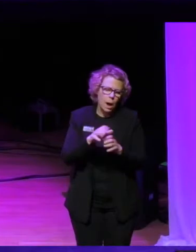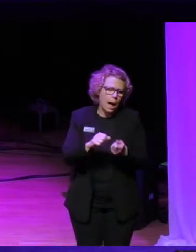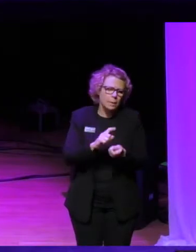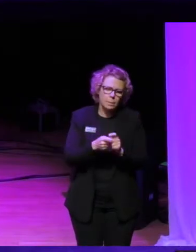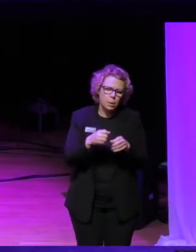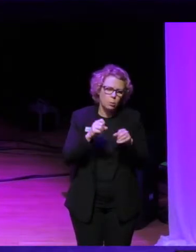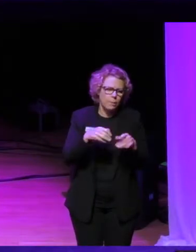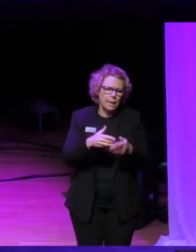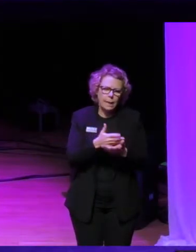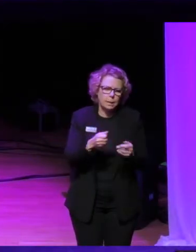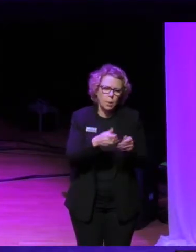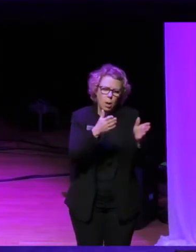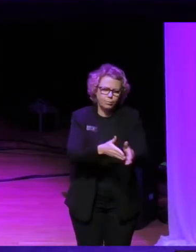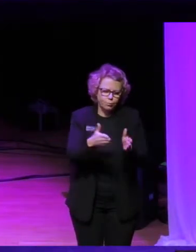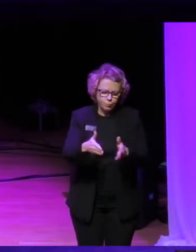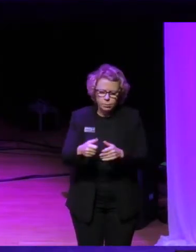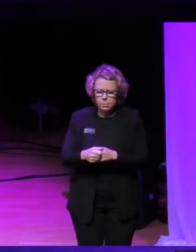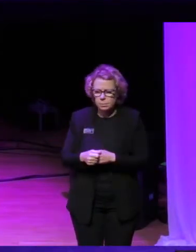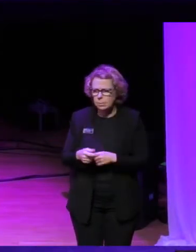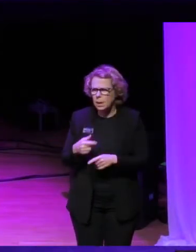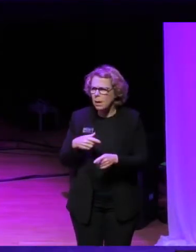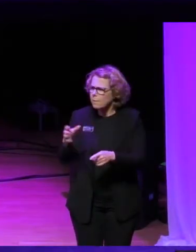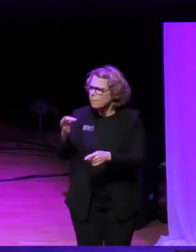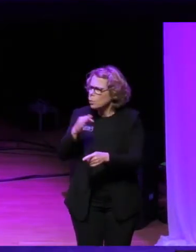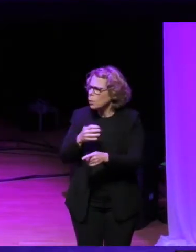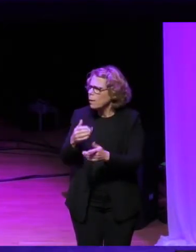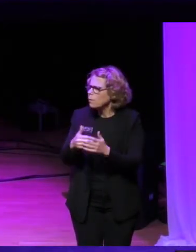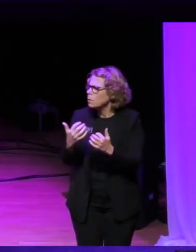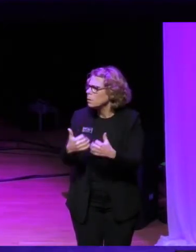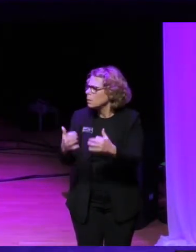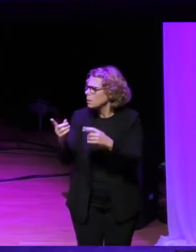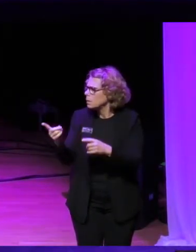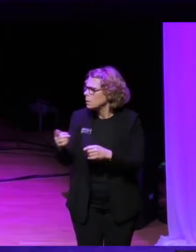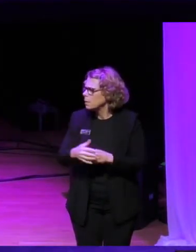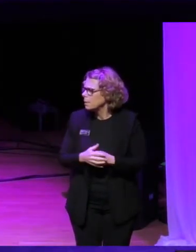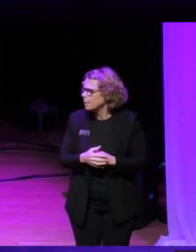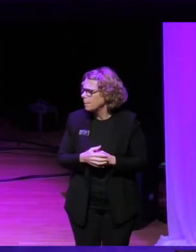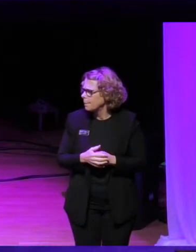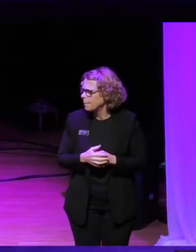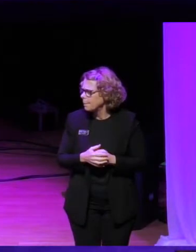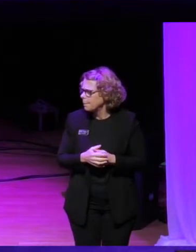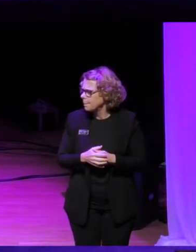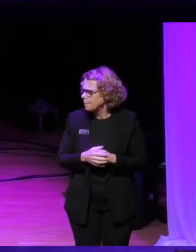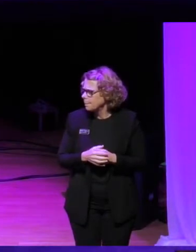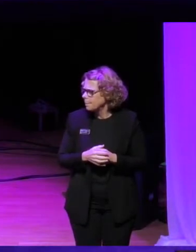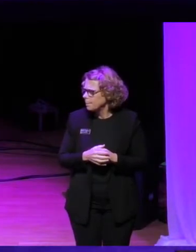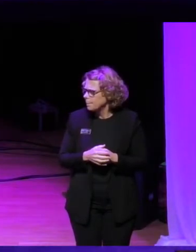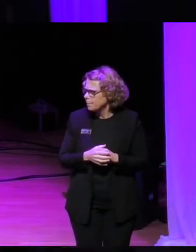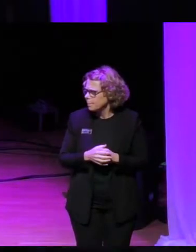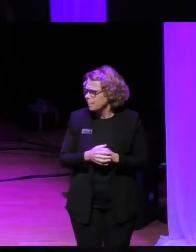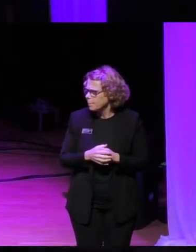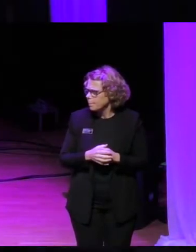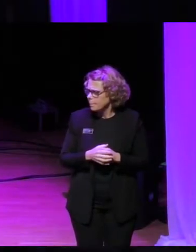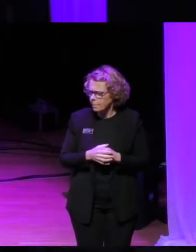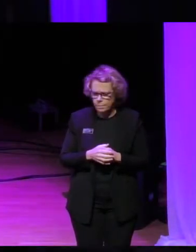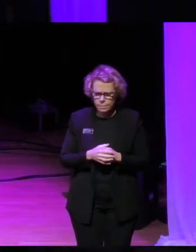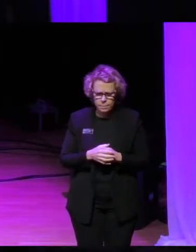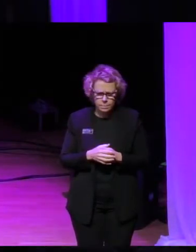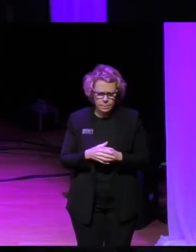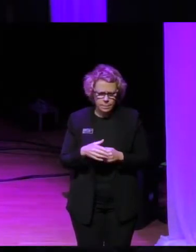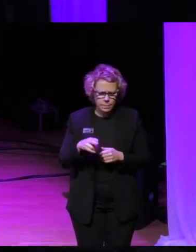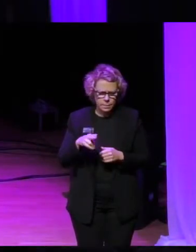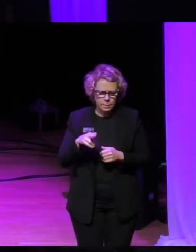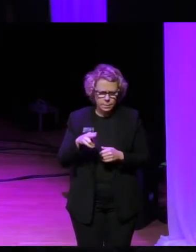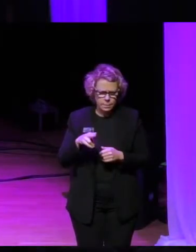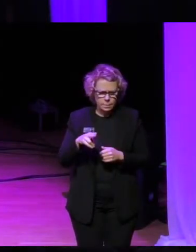this. I will return with a question, but I'll leave the floor to a question to the audience. Can you tell us your name and question, please? My name is Nanny Fredriksson.